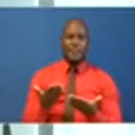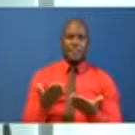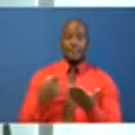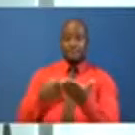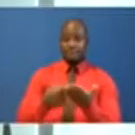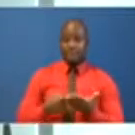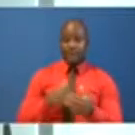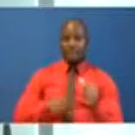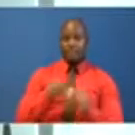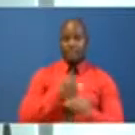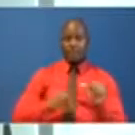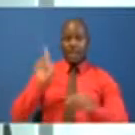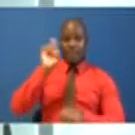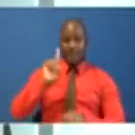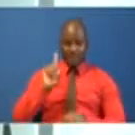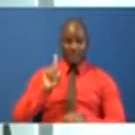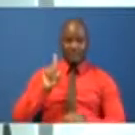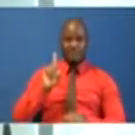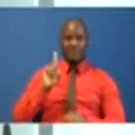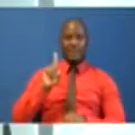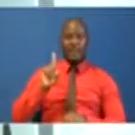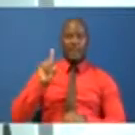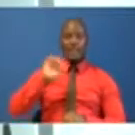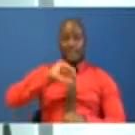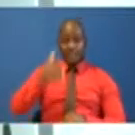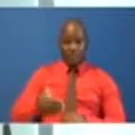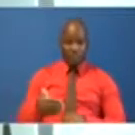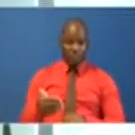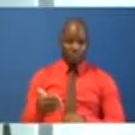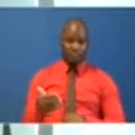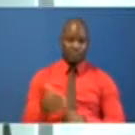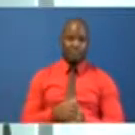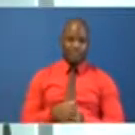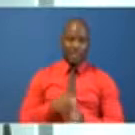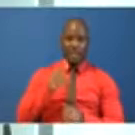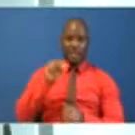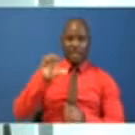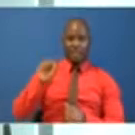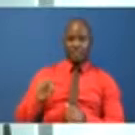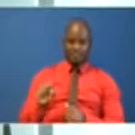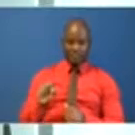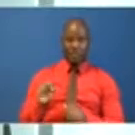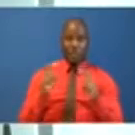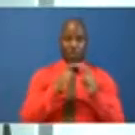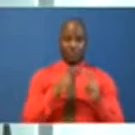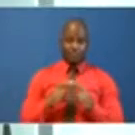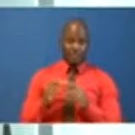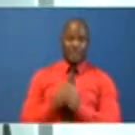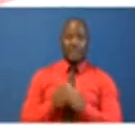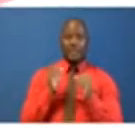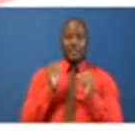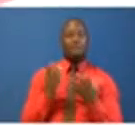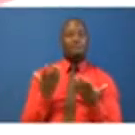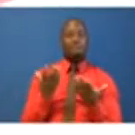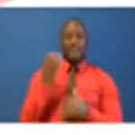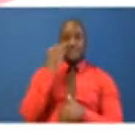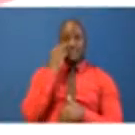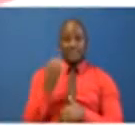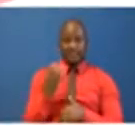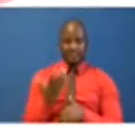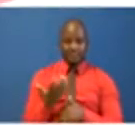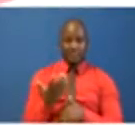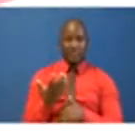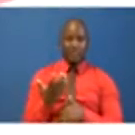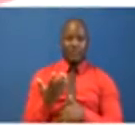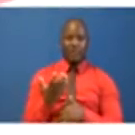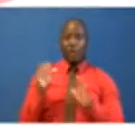discussion about nairobi in legal terms for instance the nms conversation it was very unfortunate that